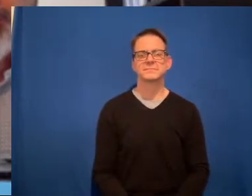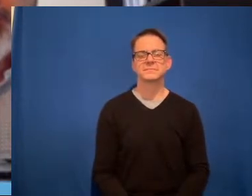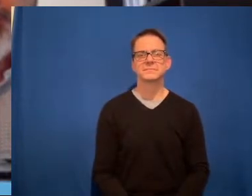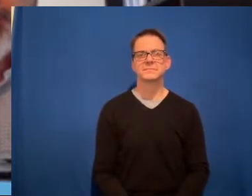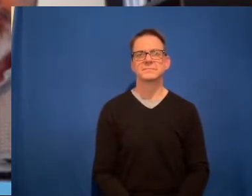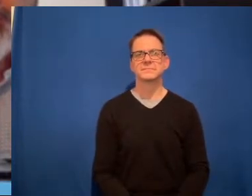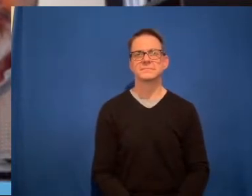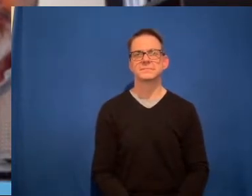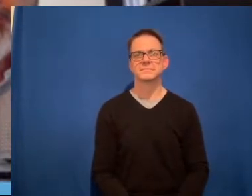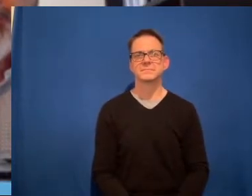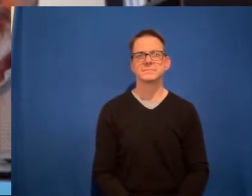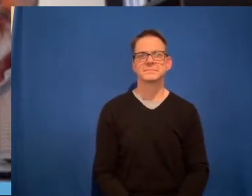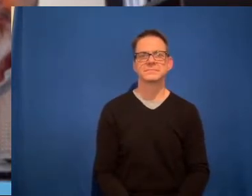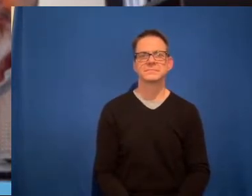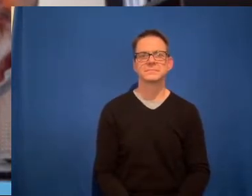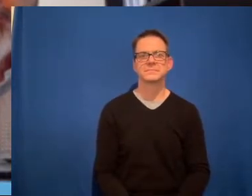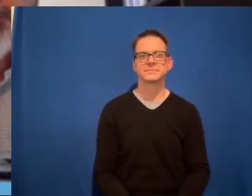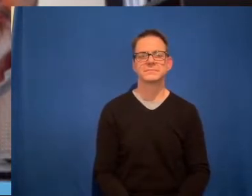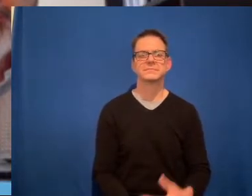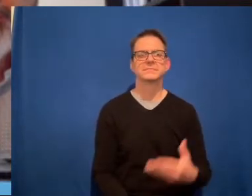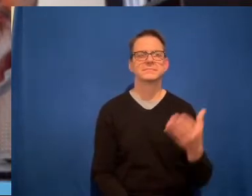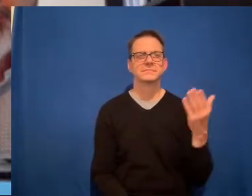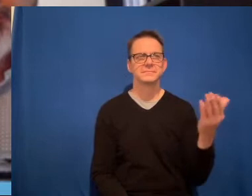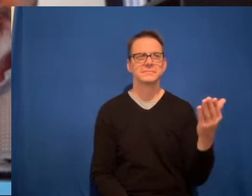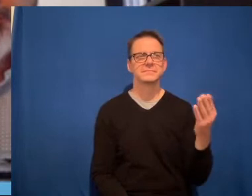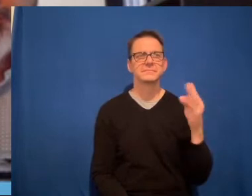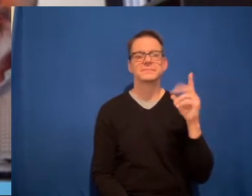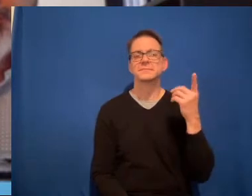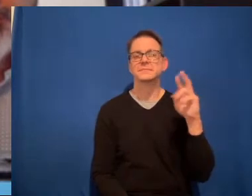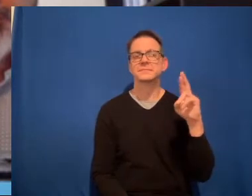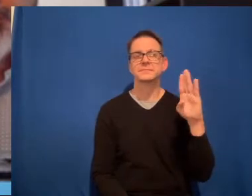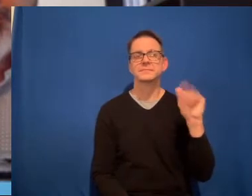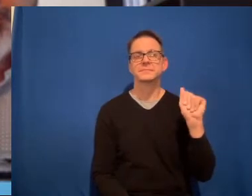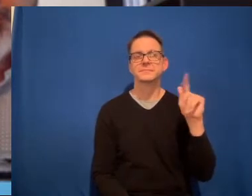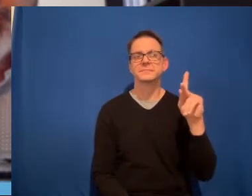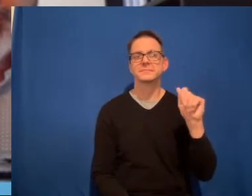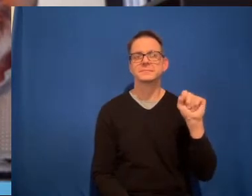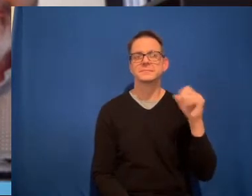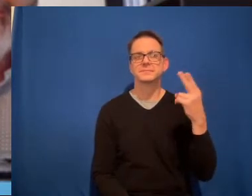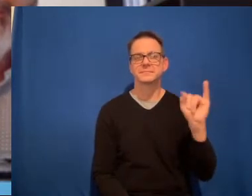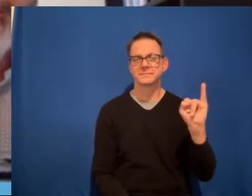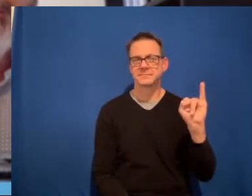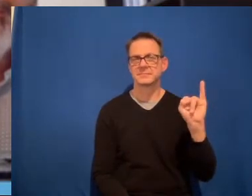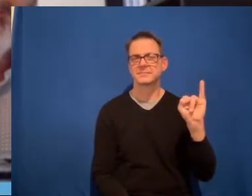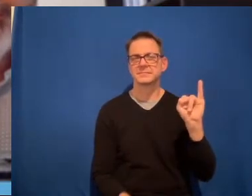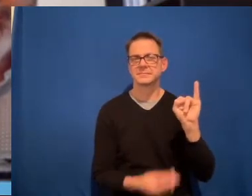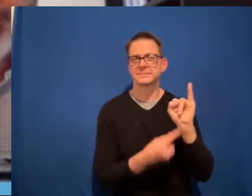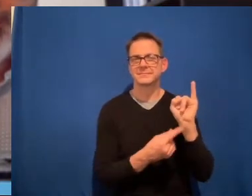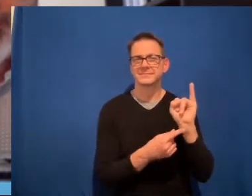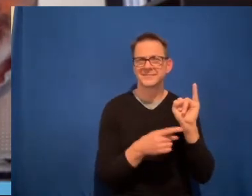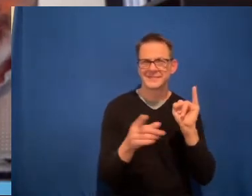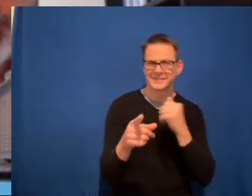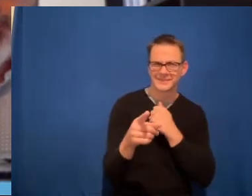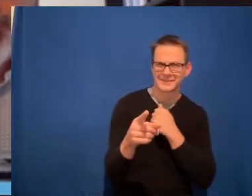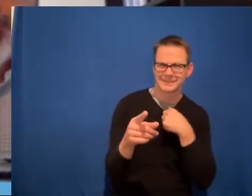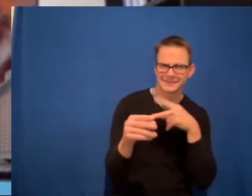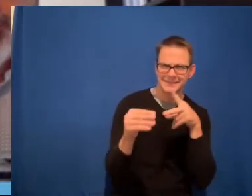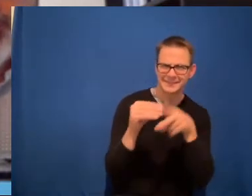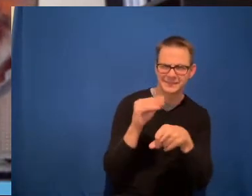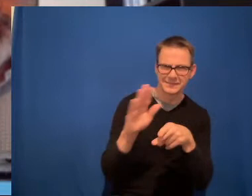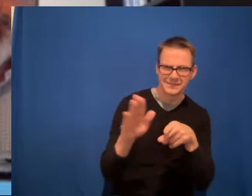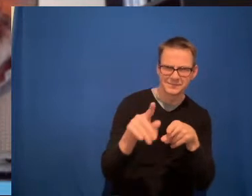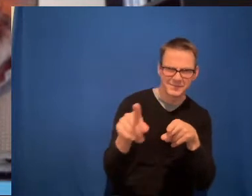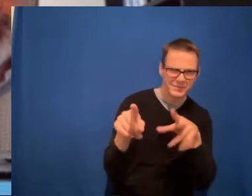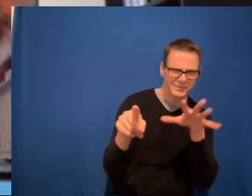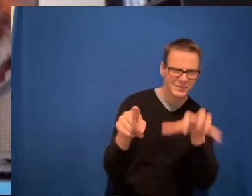Okay, I will quickly jump in here. Sorry, Sandra, I'm not sure if I'm cutting you off or not. You're frozen on my screen here. But I wanted to just,